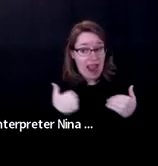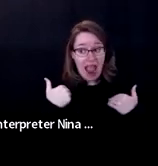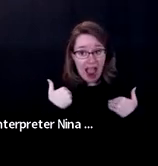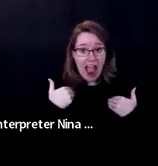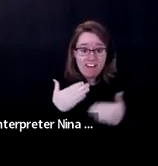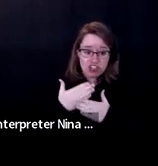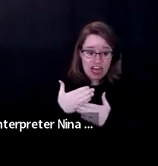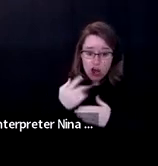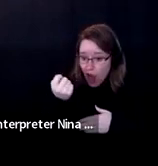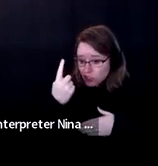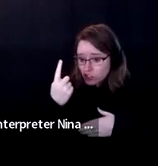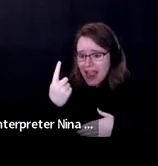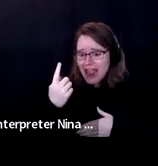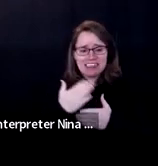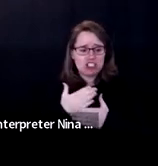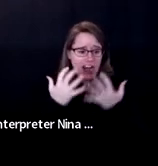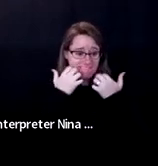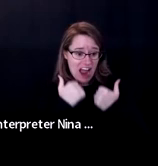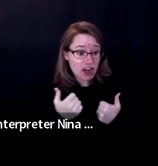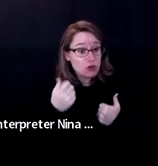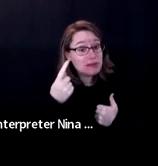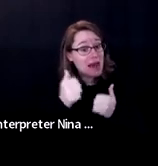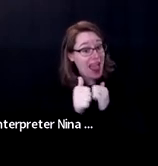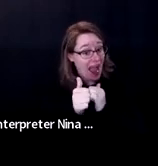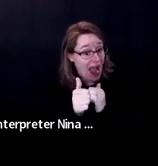terms of where we want to go. How we get there, we might disagree on.